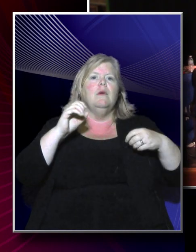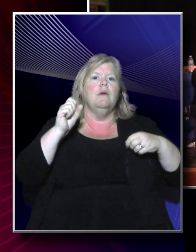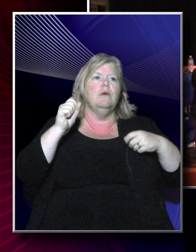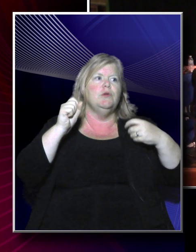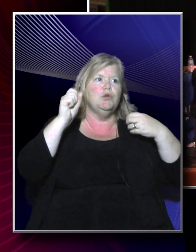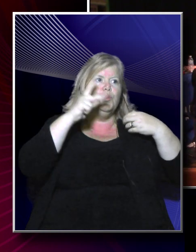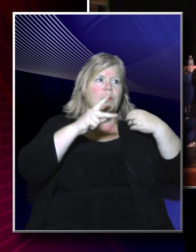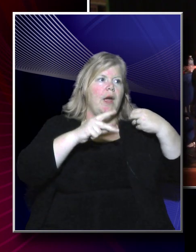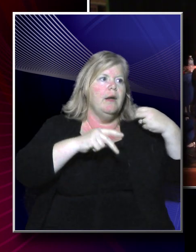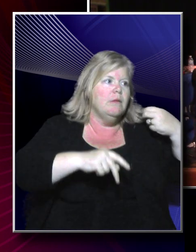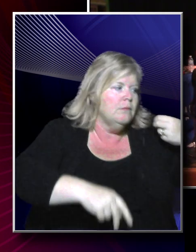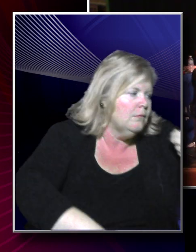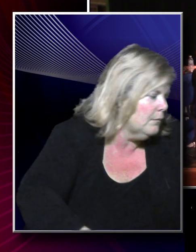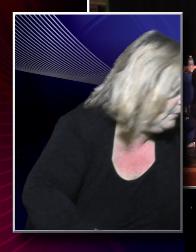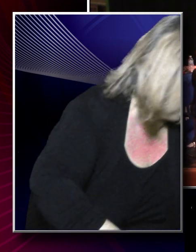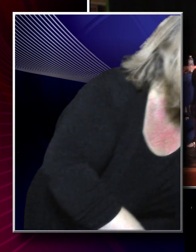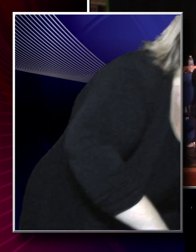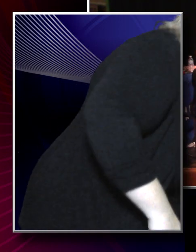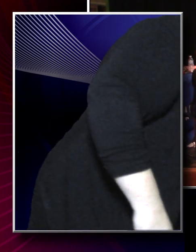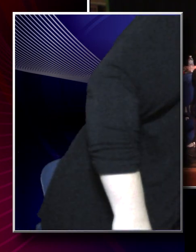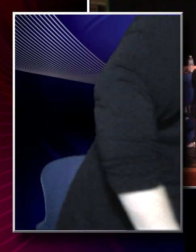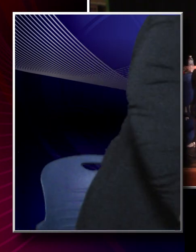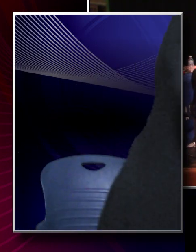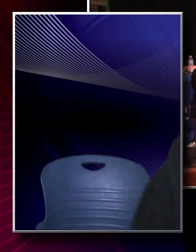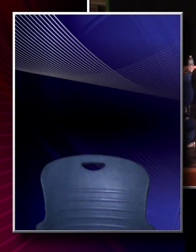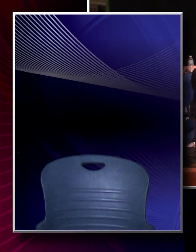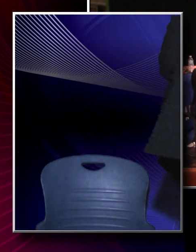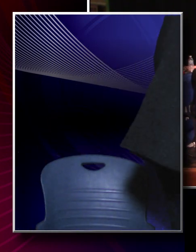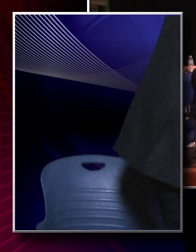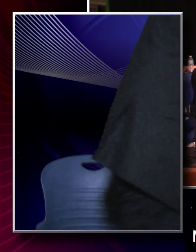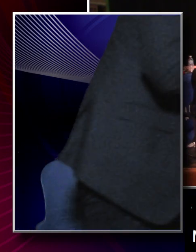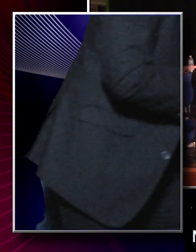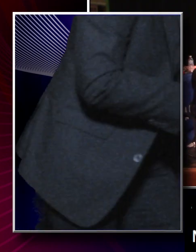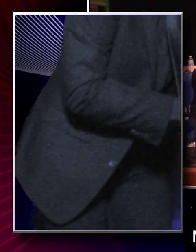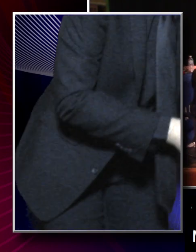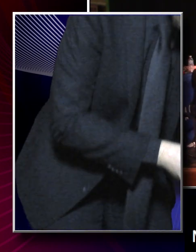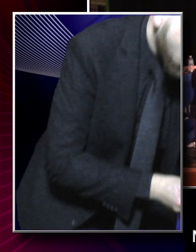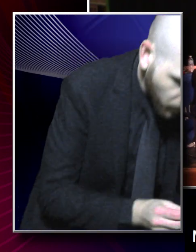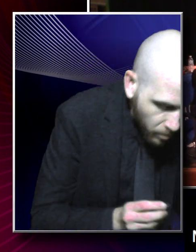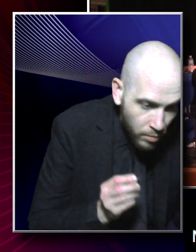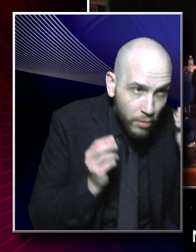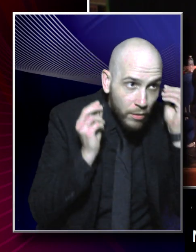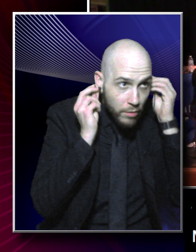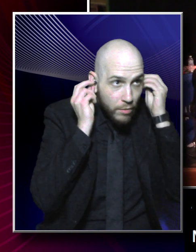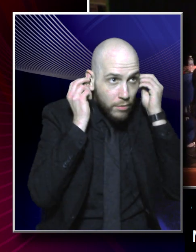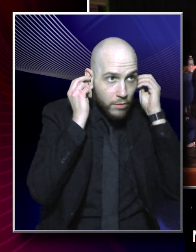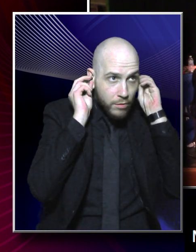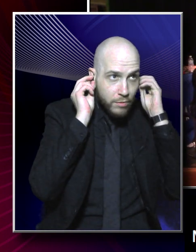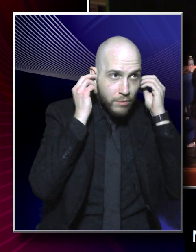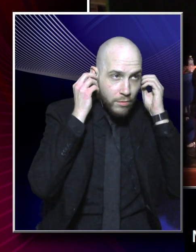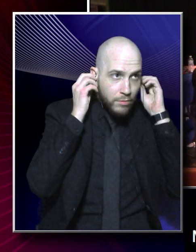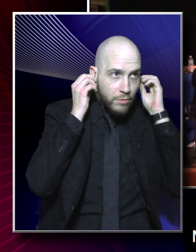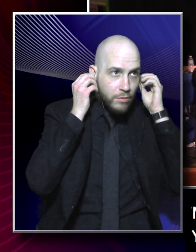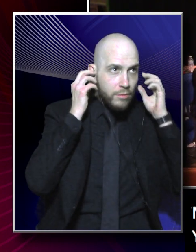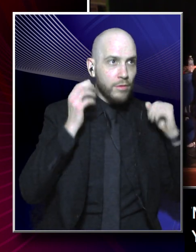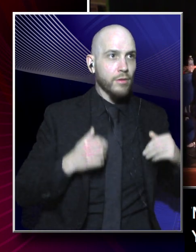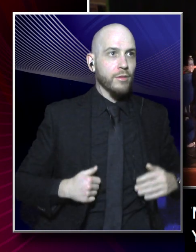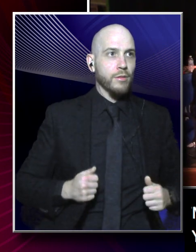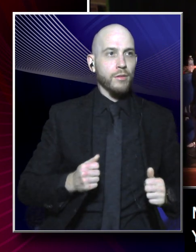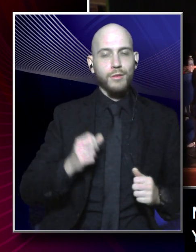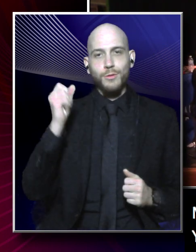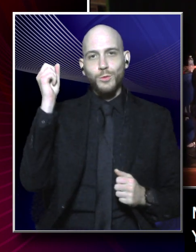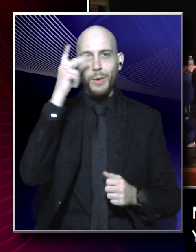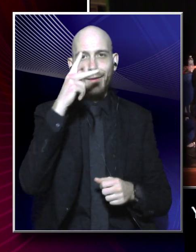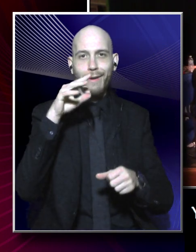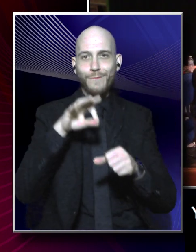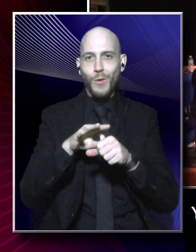Everybody votes. You're a board member. Oh. You don't have to give an explanation. You're more than welcome to. Well, I'm going to cast my vote for